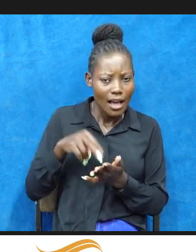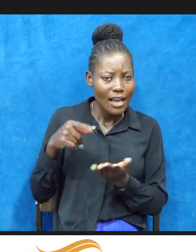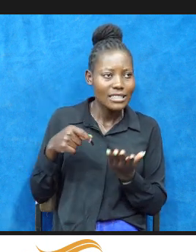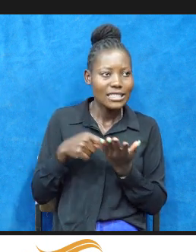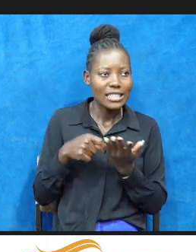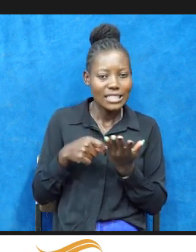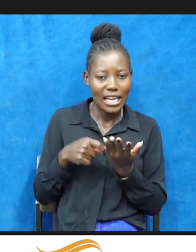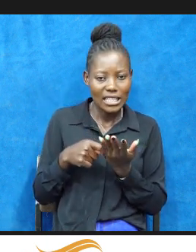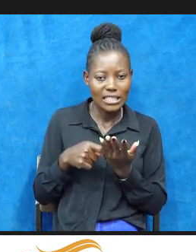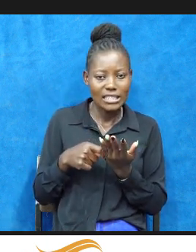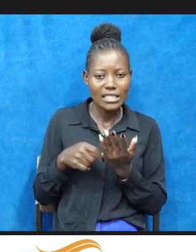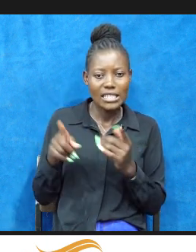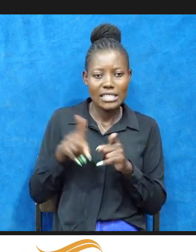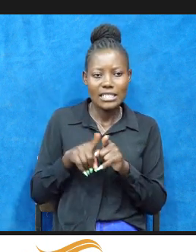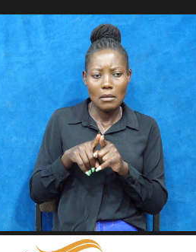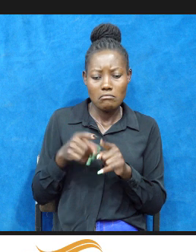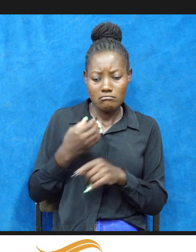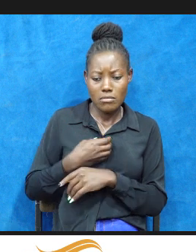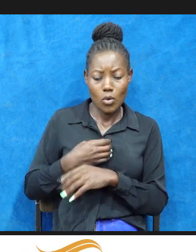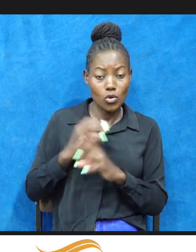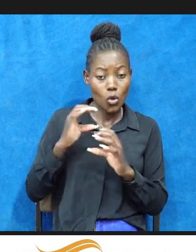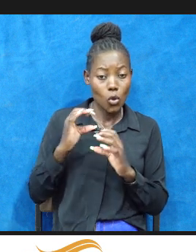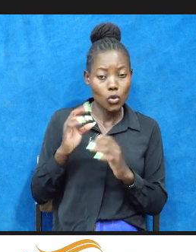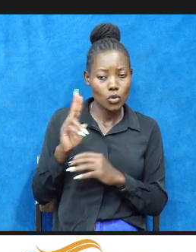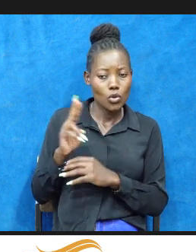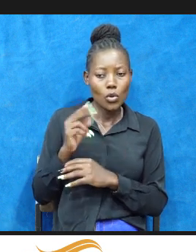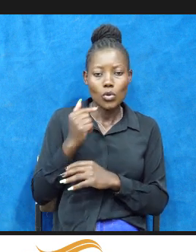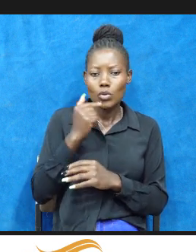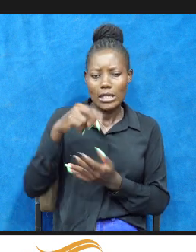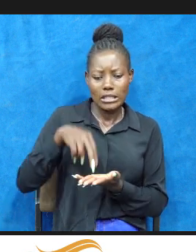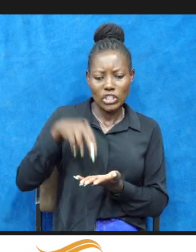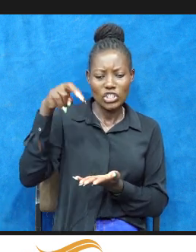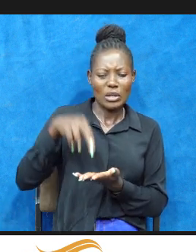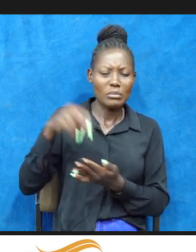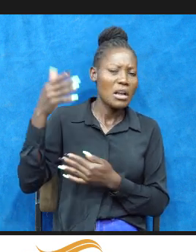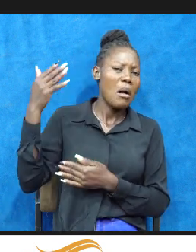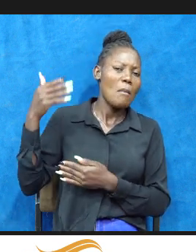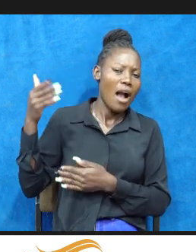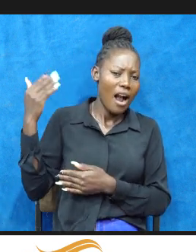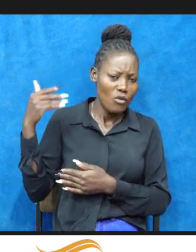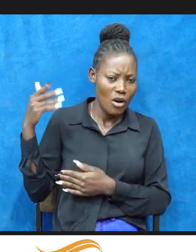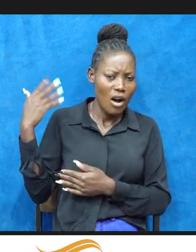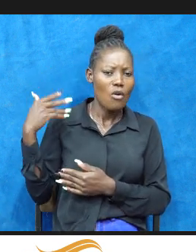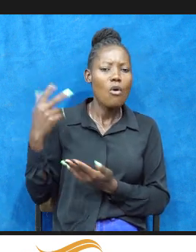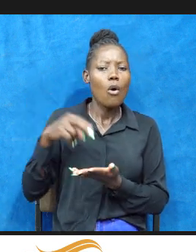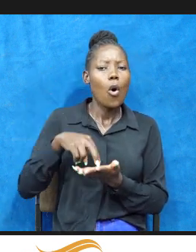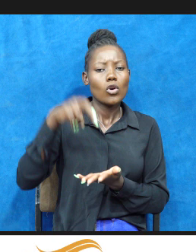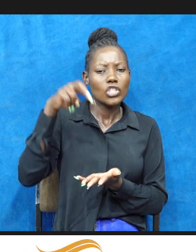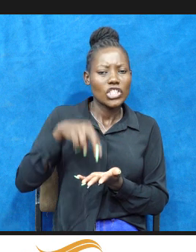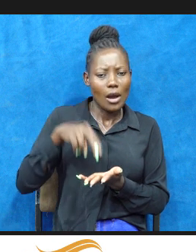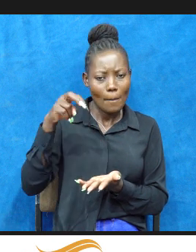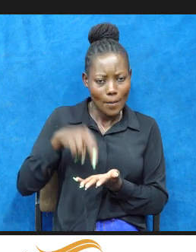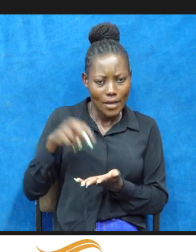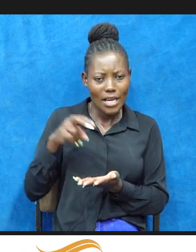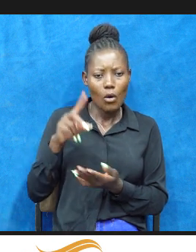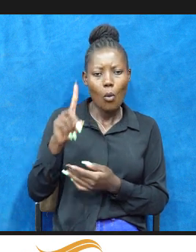And my old coach used to say, yeah, we used to call that jumping back in the day. And he's right. It's just a lot of it's jumping. But there are a